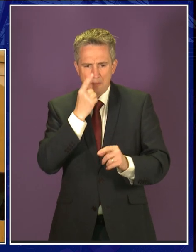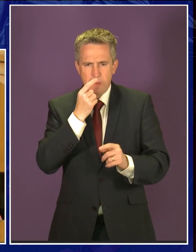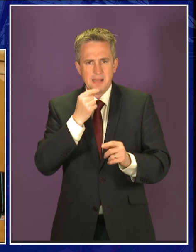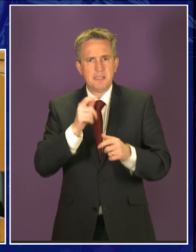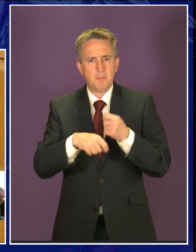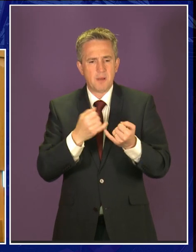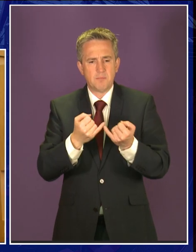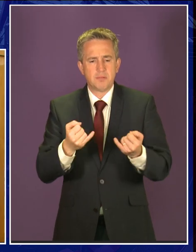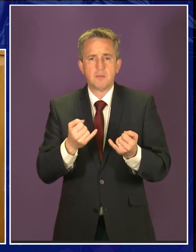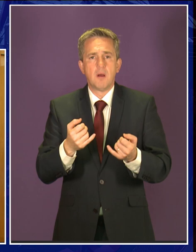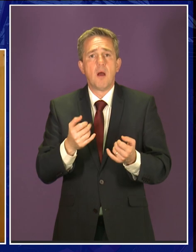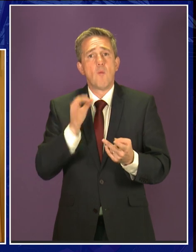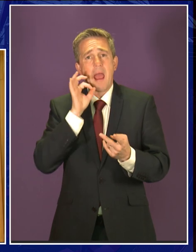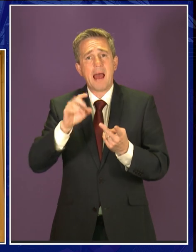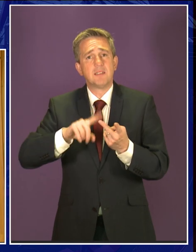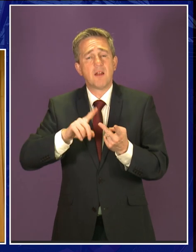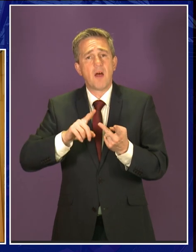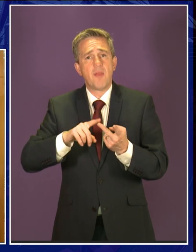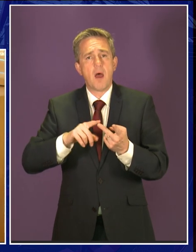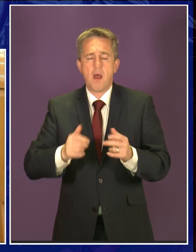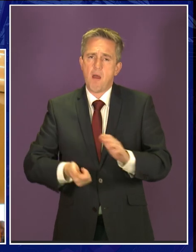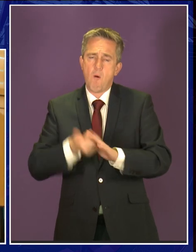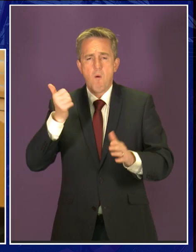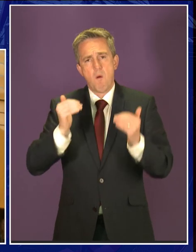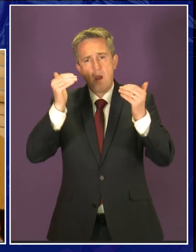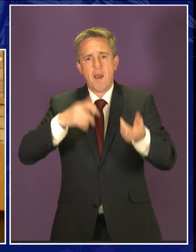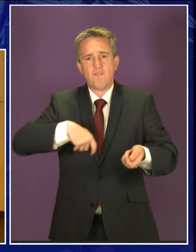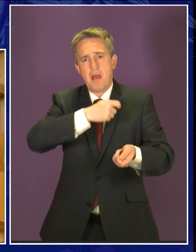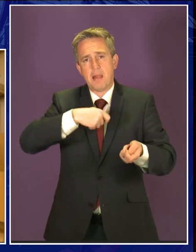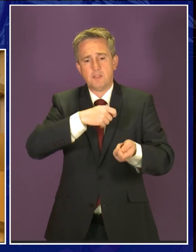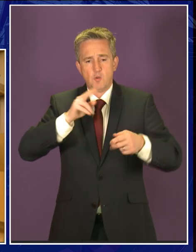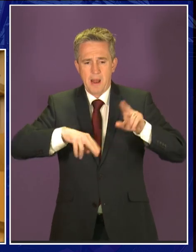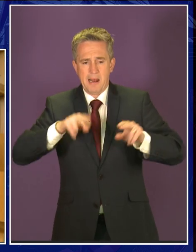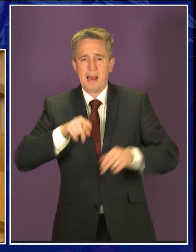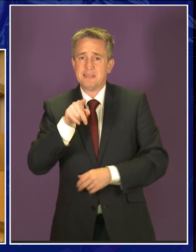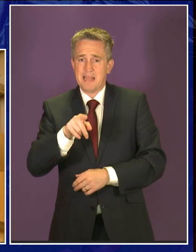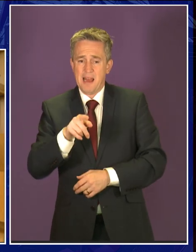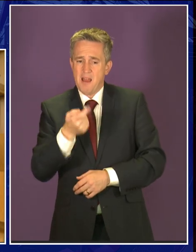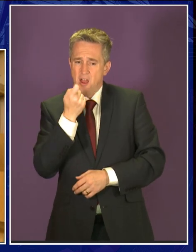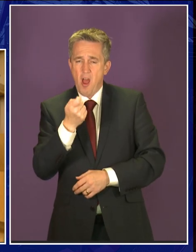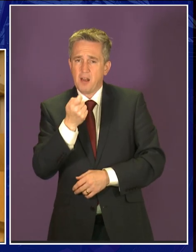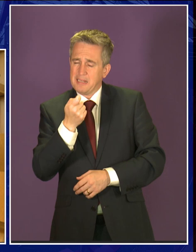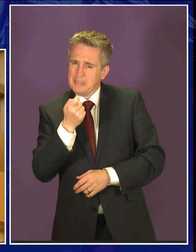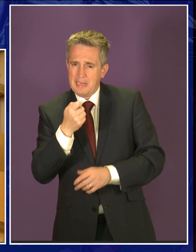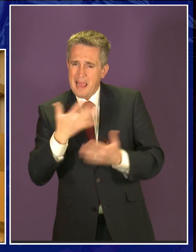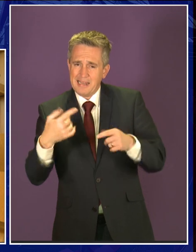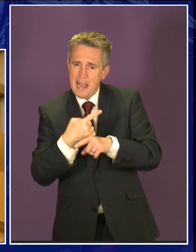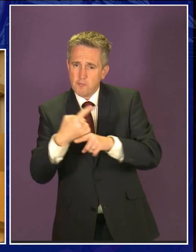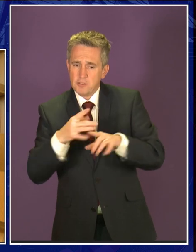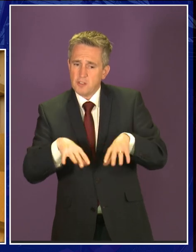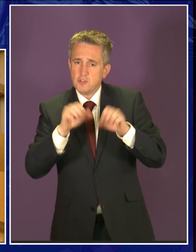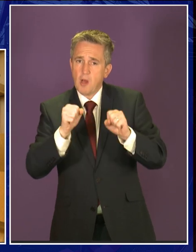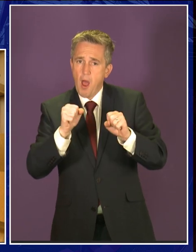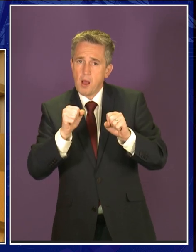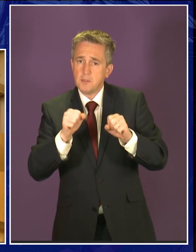fact, when we asked another violinist, an elite violinist, to analyze his play, you can see there are hardly any errors in the beginning, the red bars,